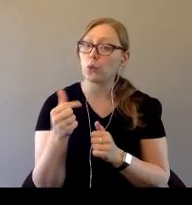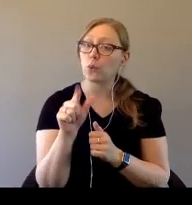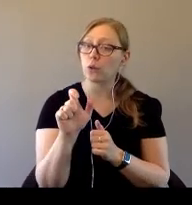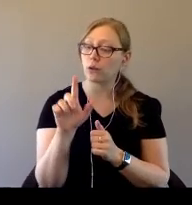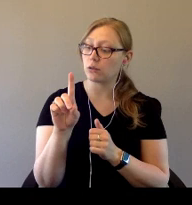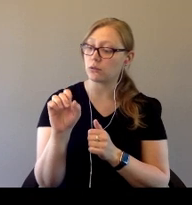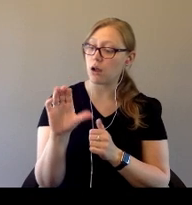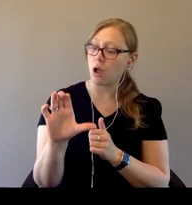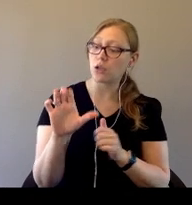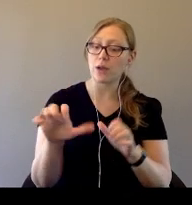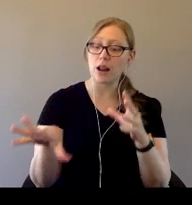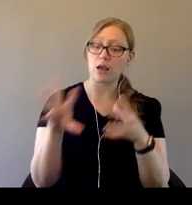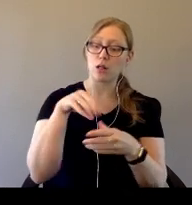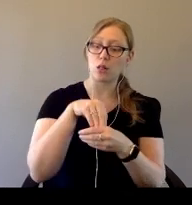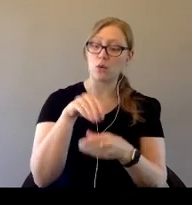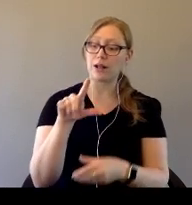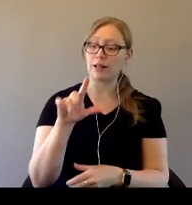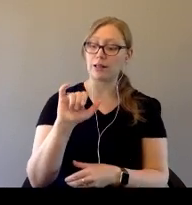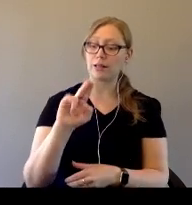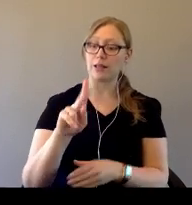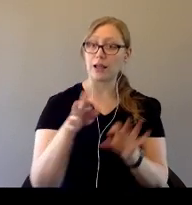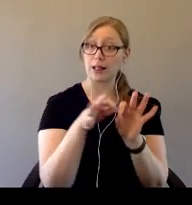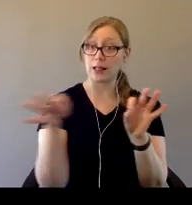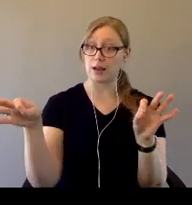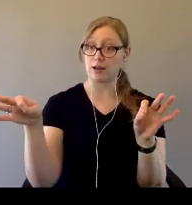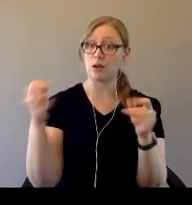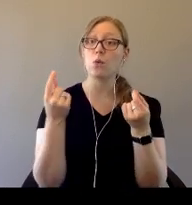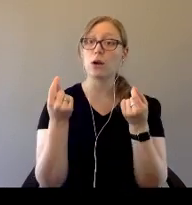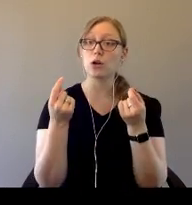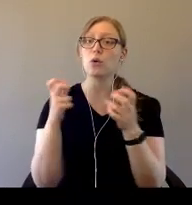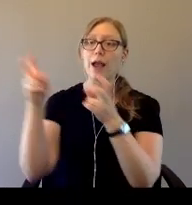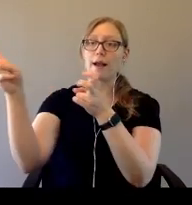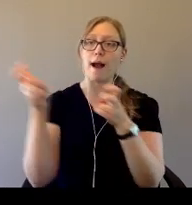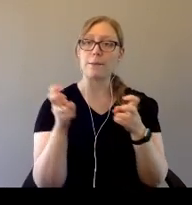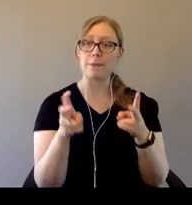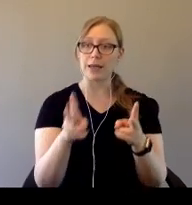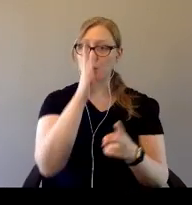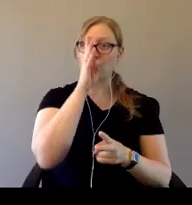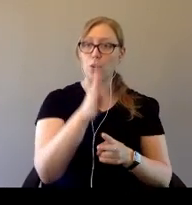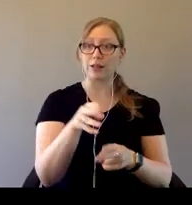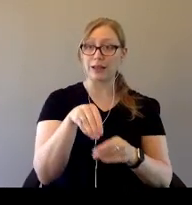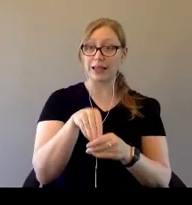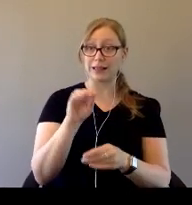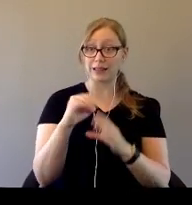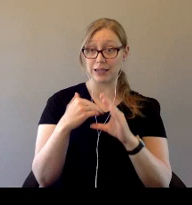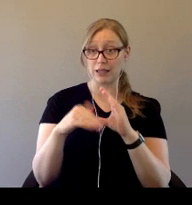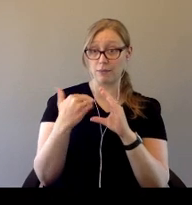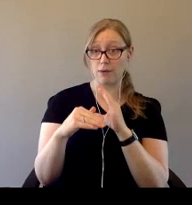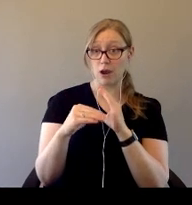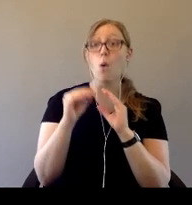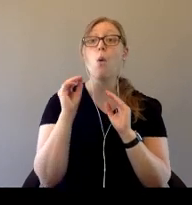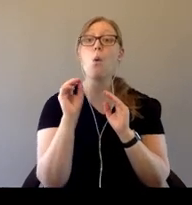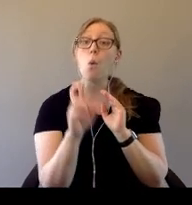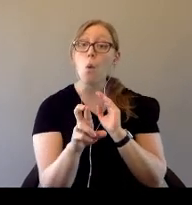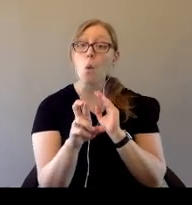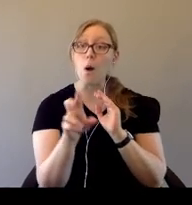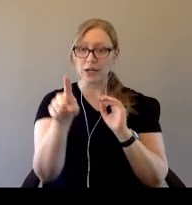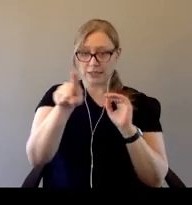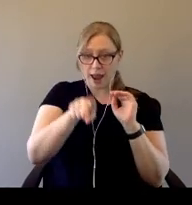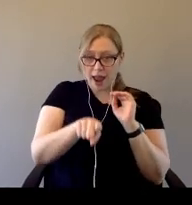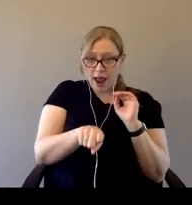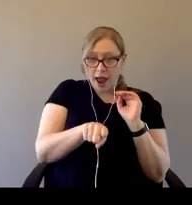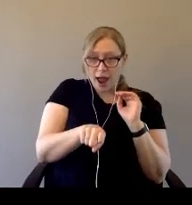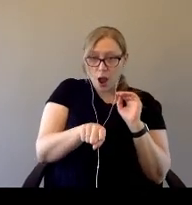the link. Now, to include a link, you can copy and paste it right into the email, or you can also go down here where it